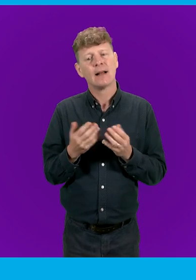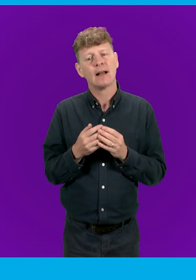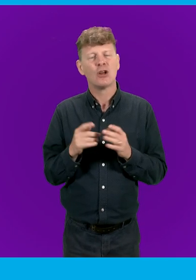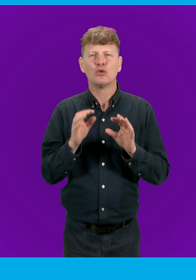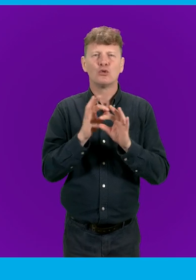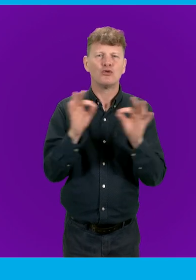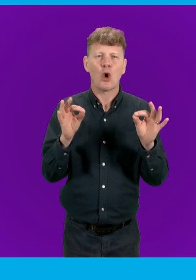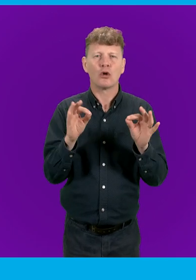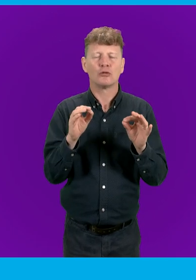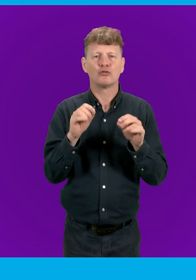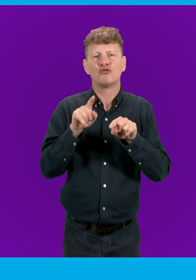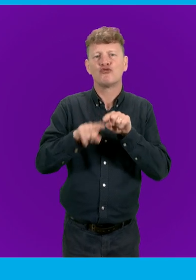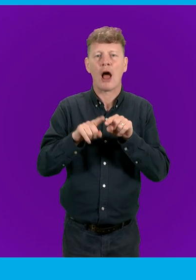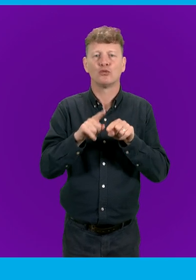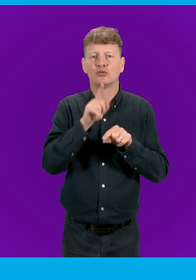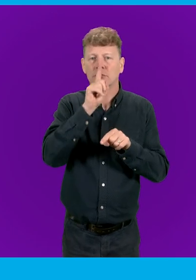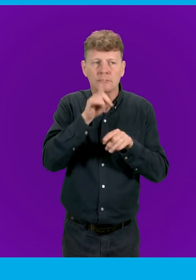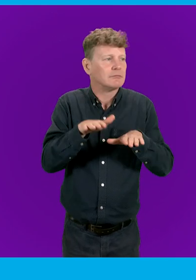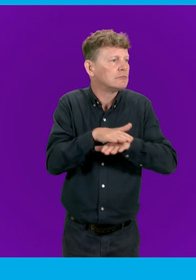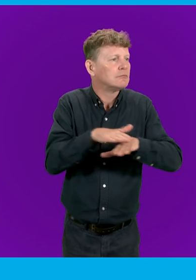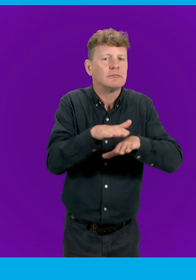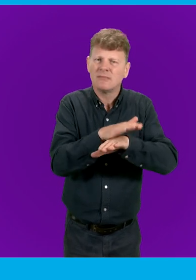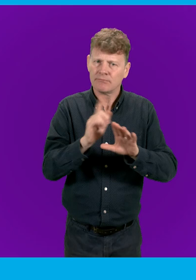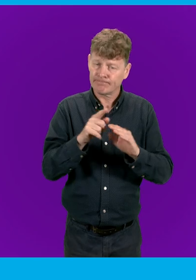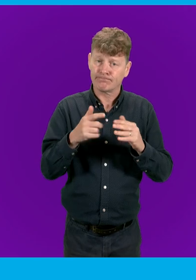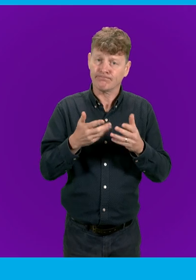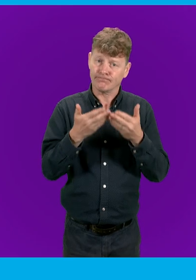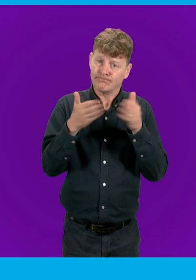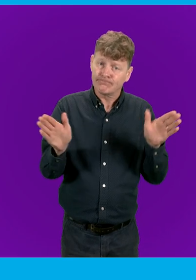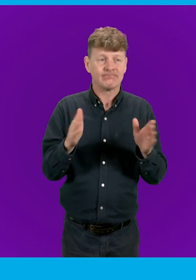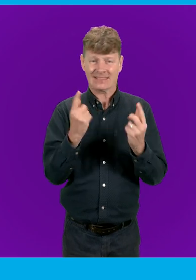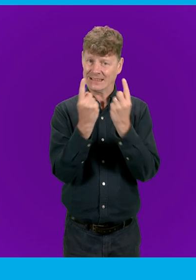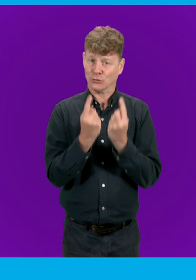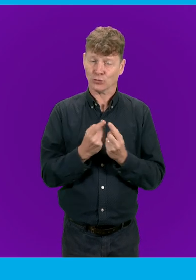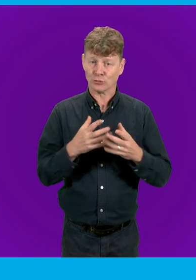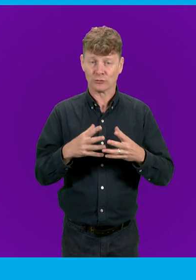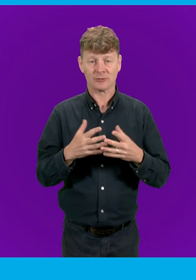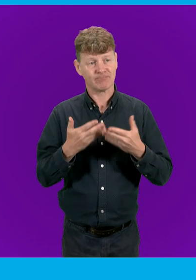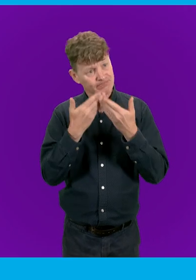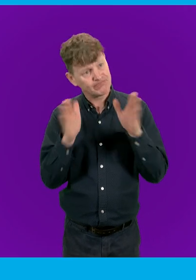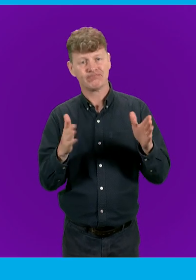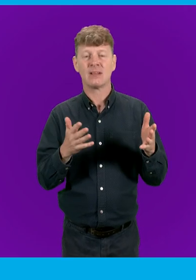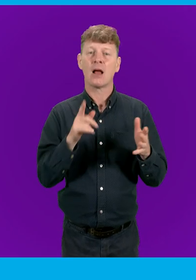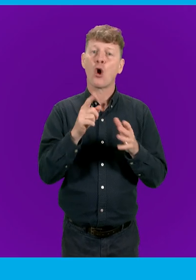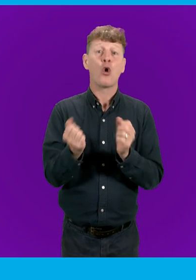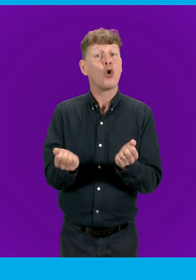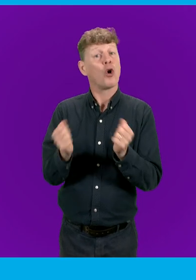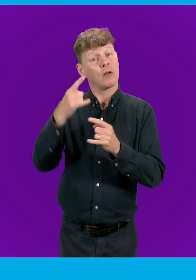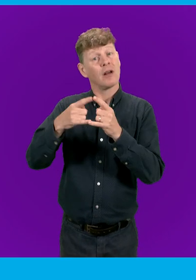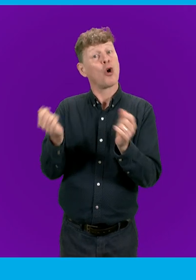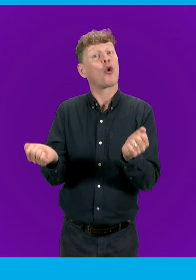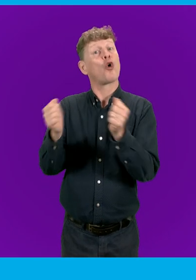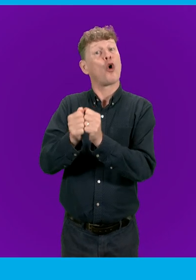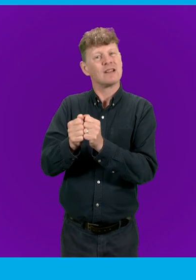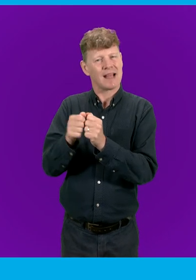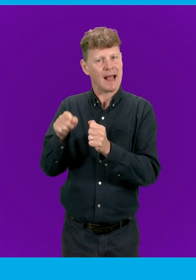it's not trying to sort of gloss over issues. It covers them all. And the thing I like about the way that consent is covered is that it